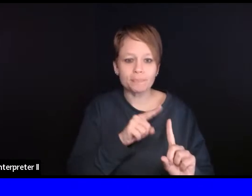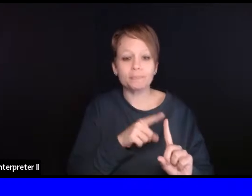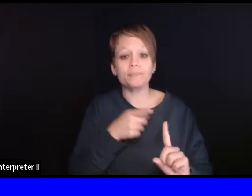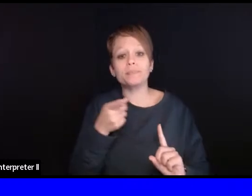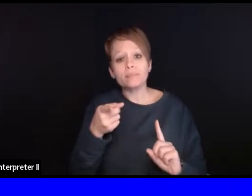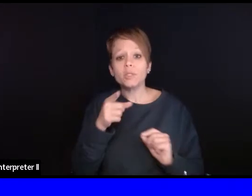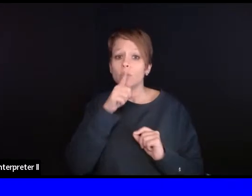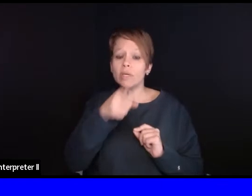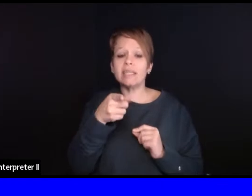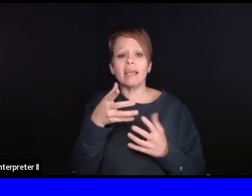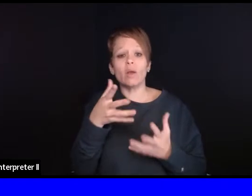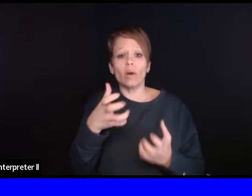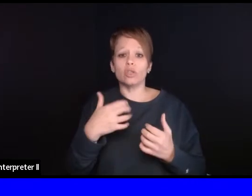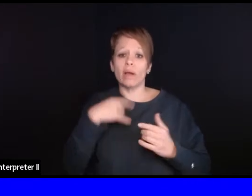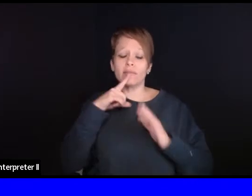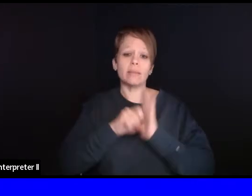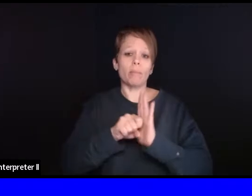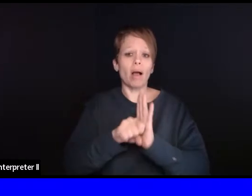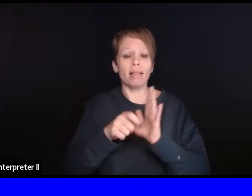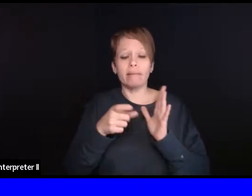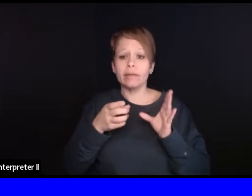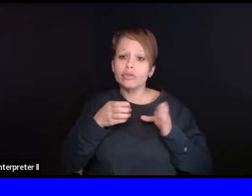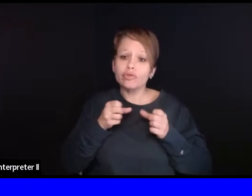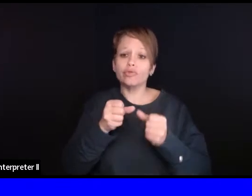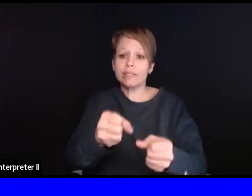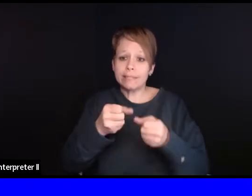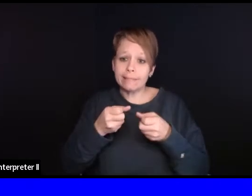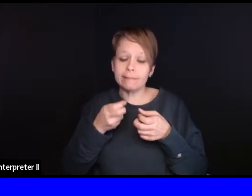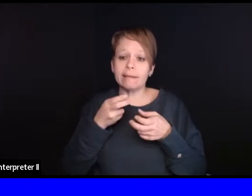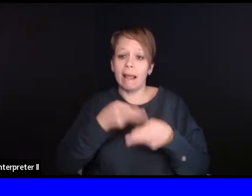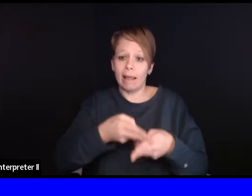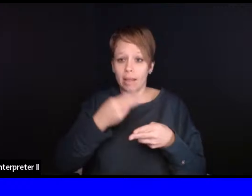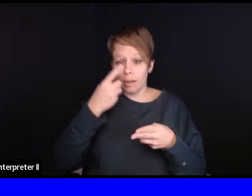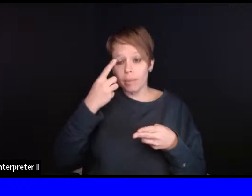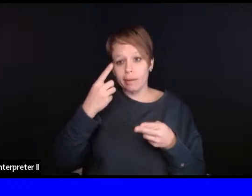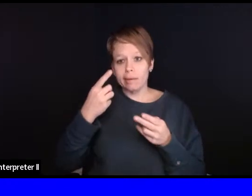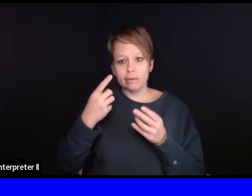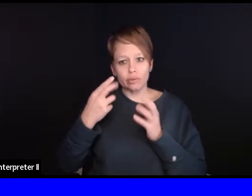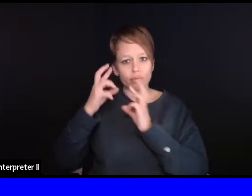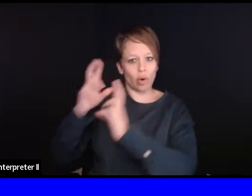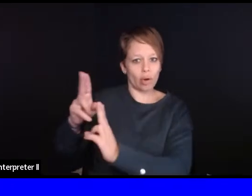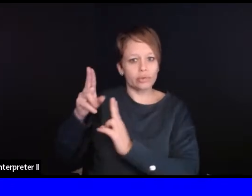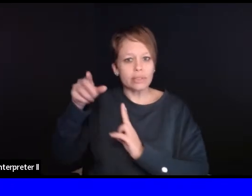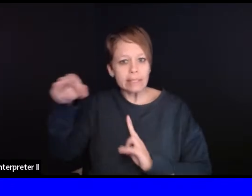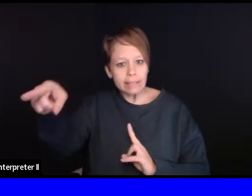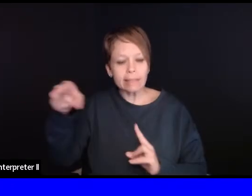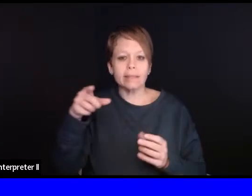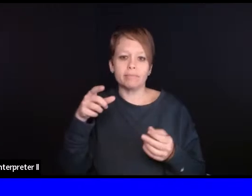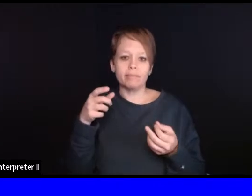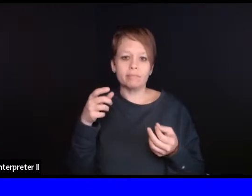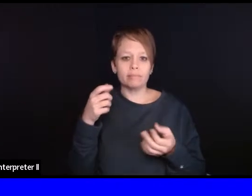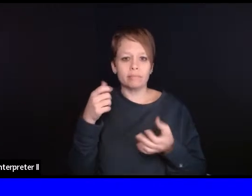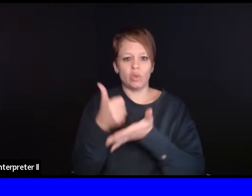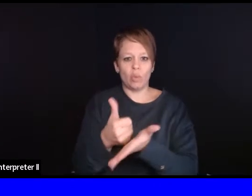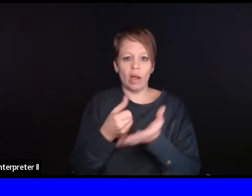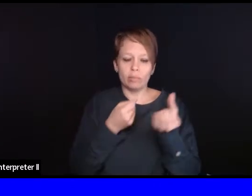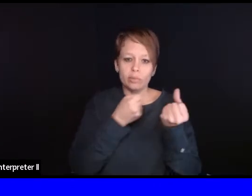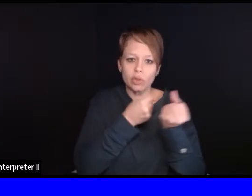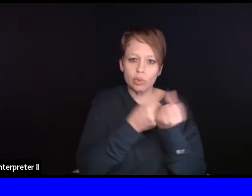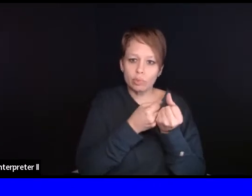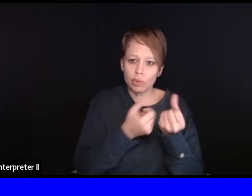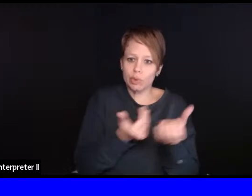the golf course will serve as a reminder of Mr. Elder's legacy in managing the course and promoting the sport of golf to new generations of